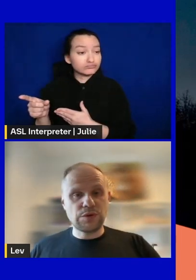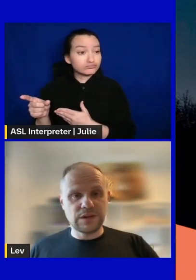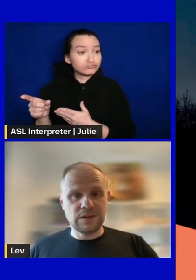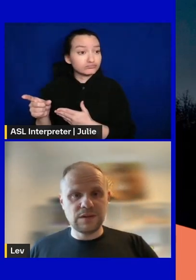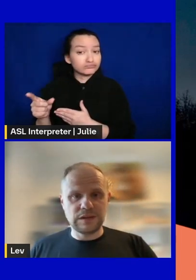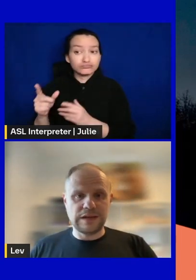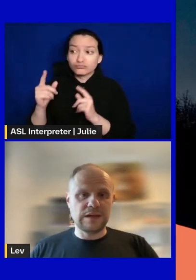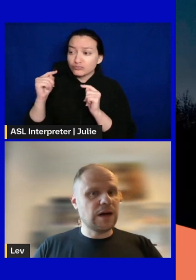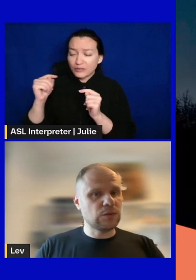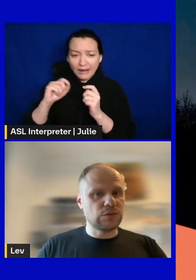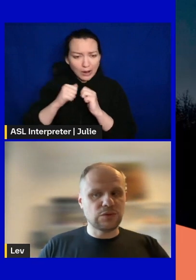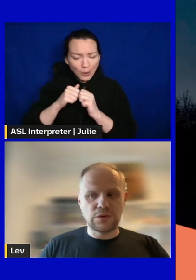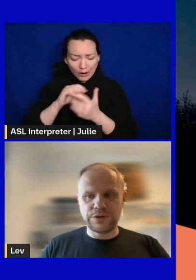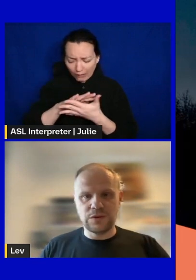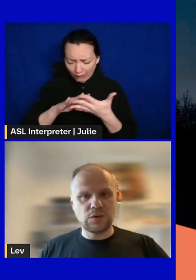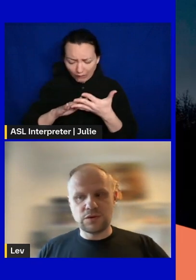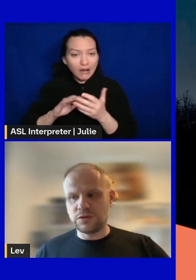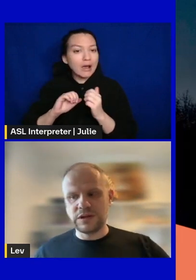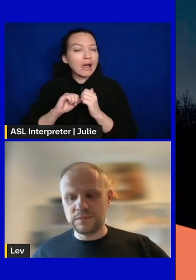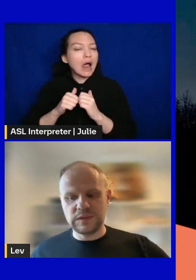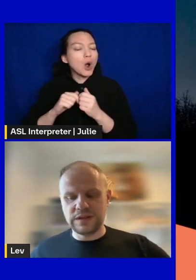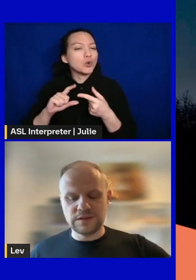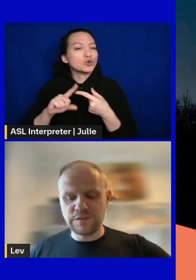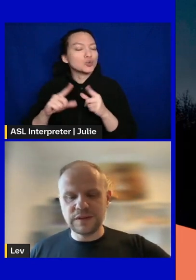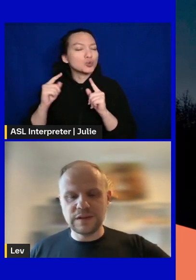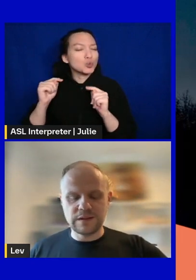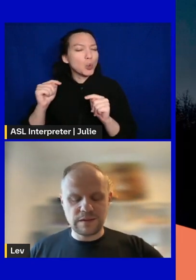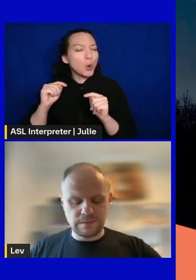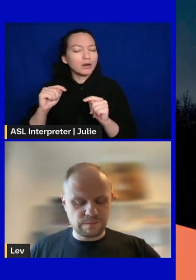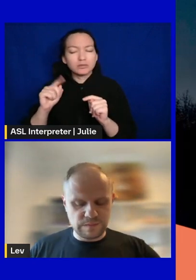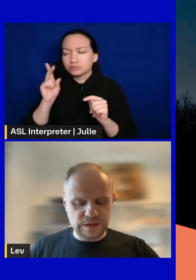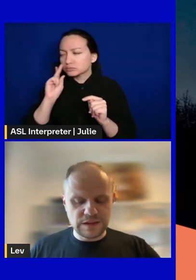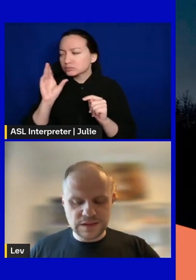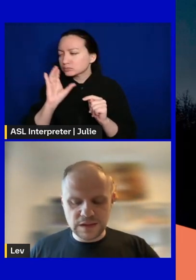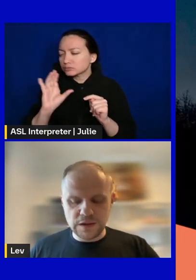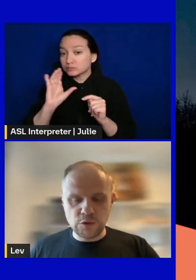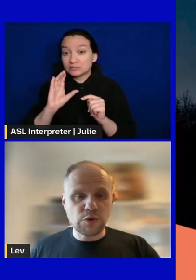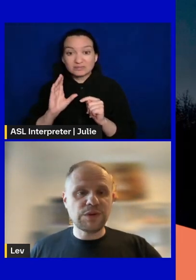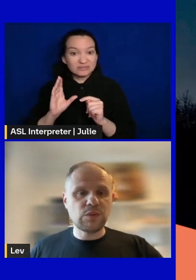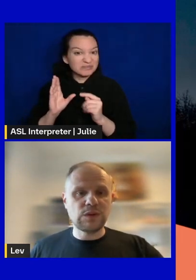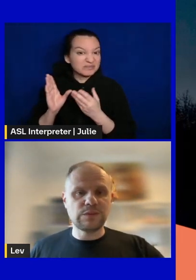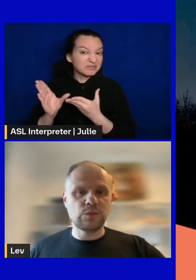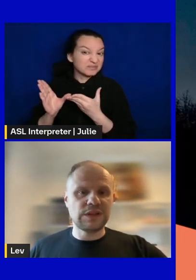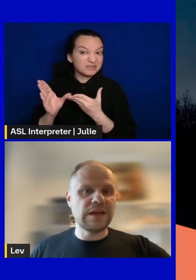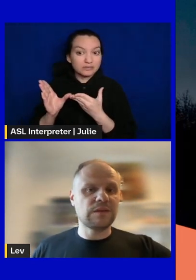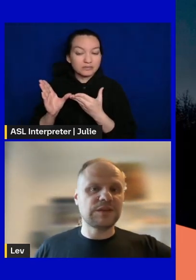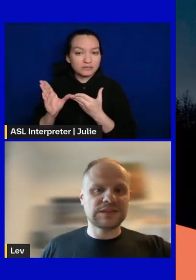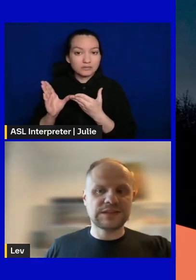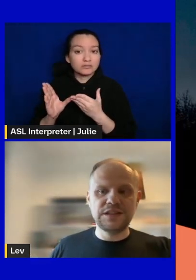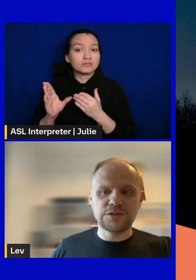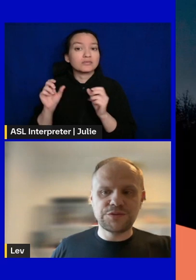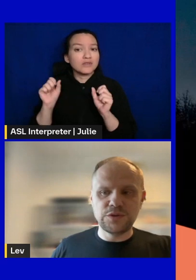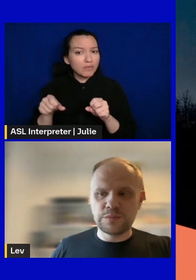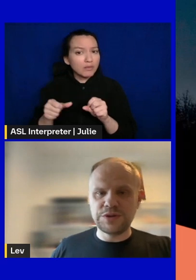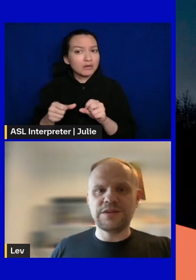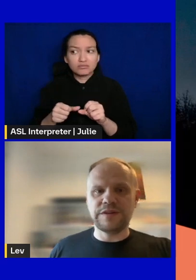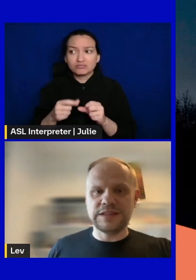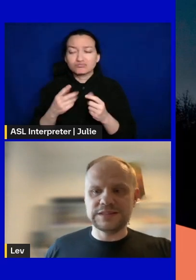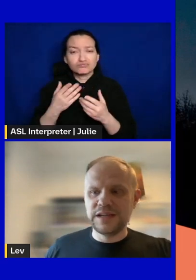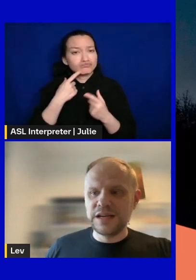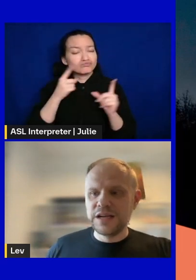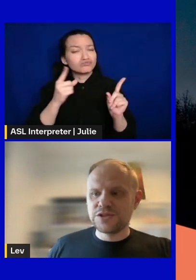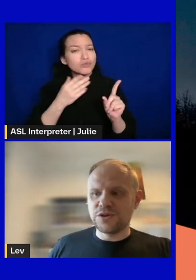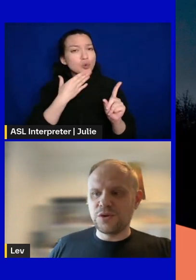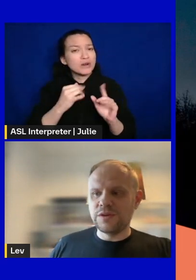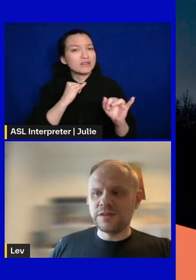a tutorial, like a how-to tutorial or like something like this, you probably would nail this interview pretty